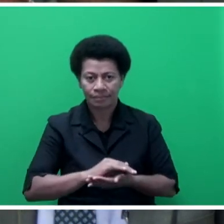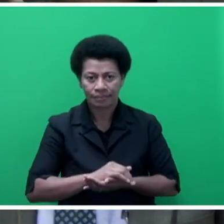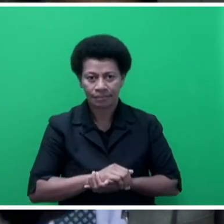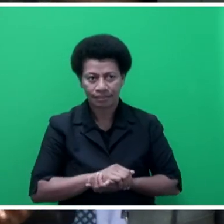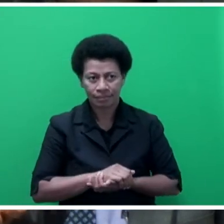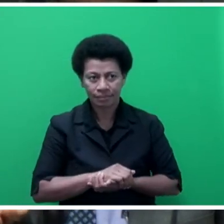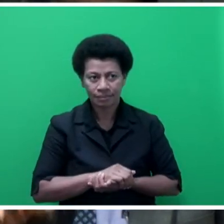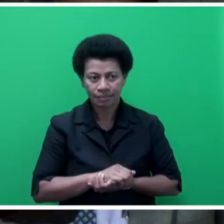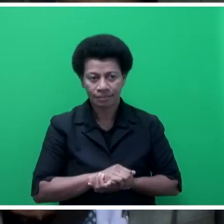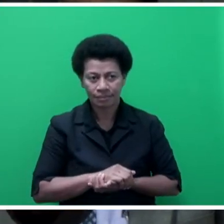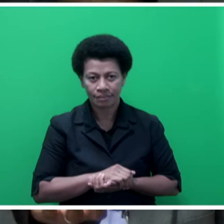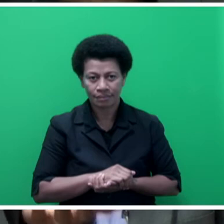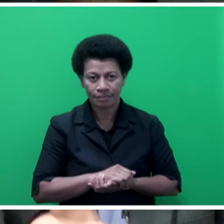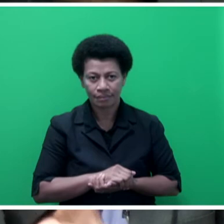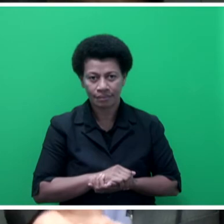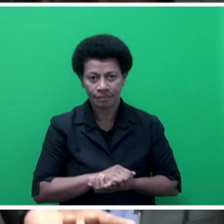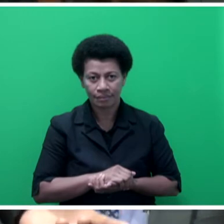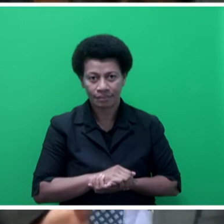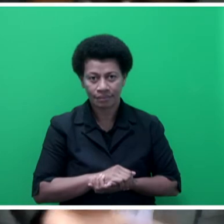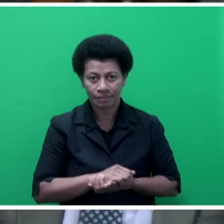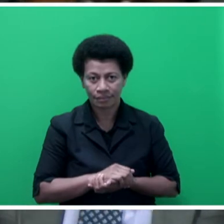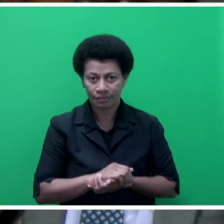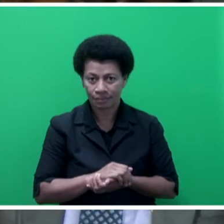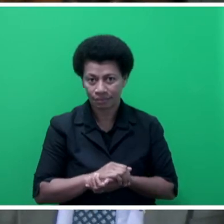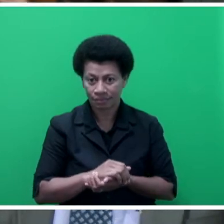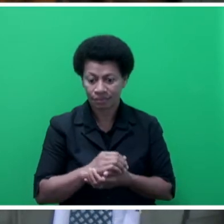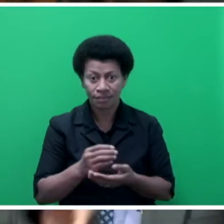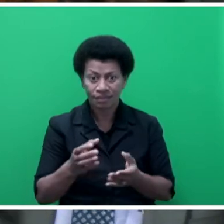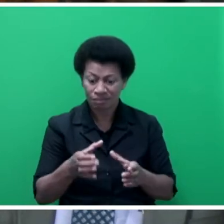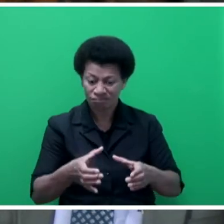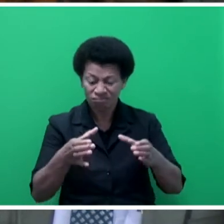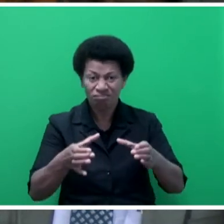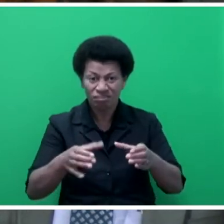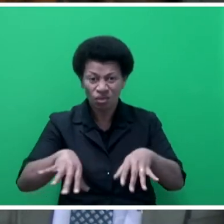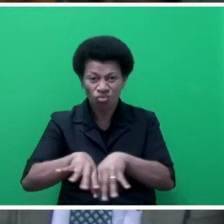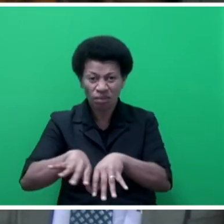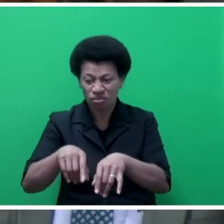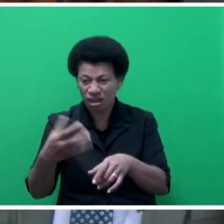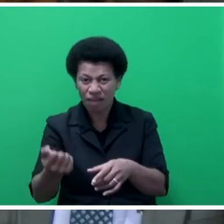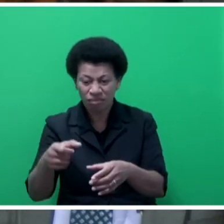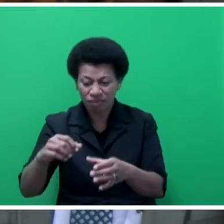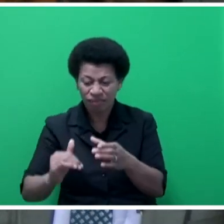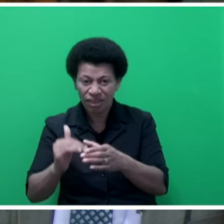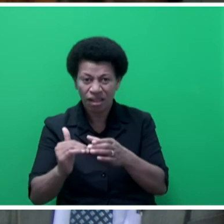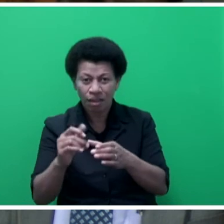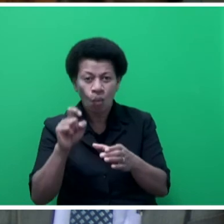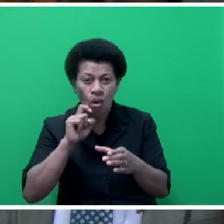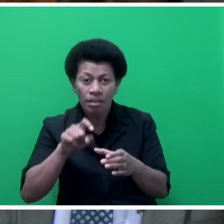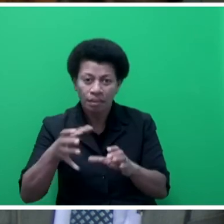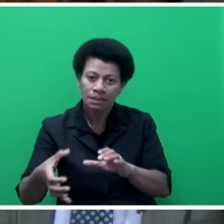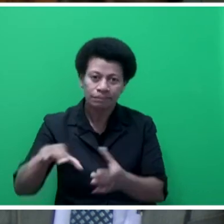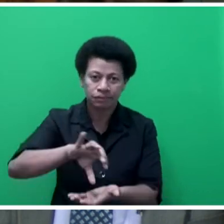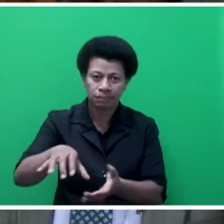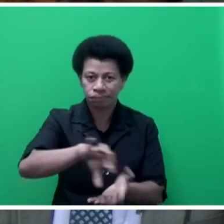the crucibles that can contain water are overturned or put away, so that we can be able to get on top of